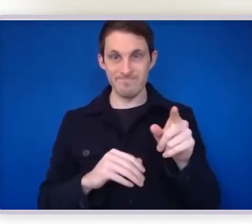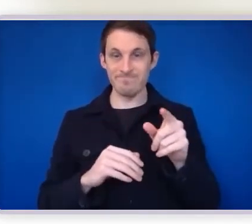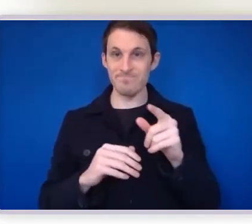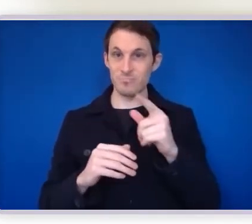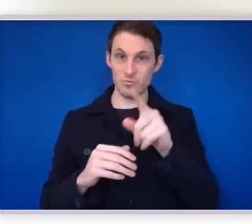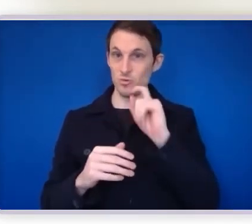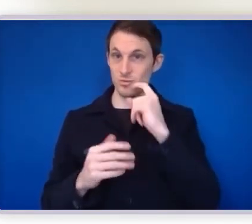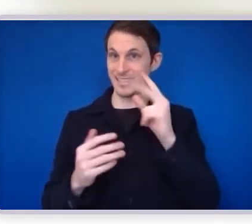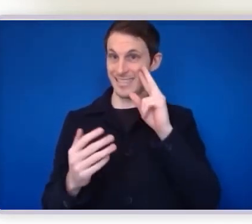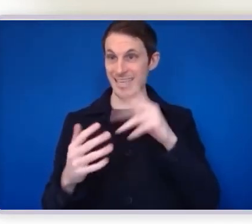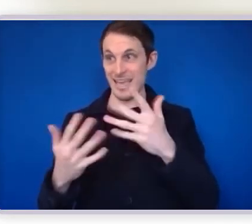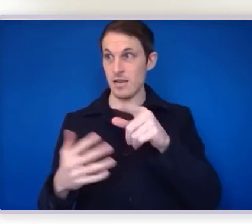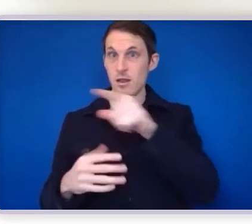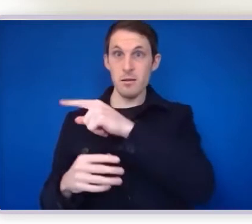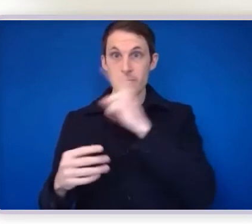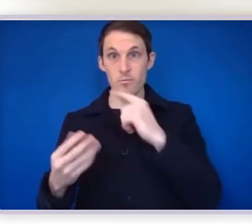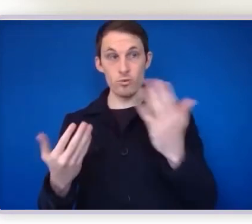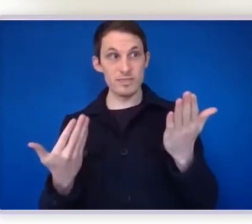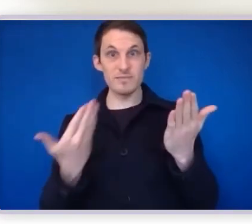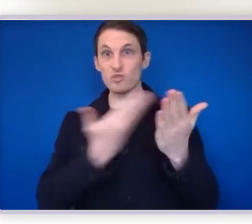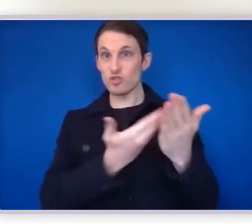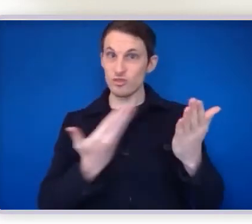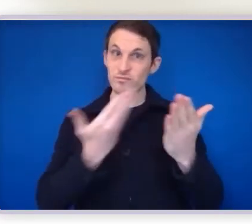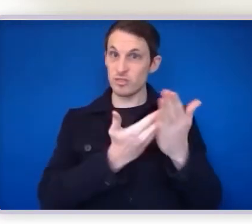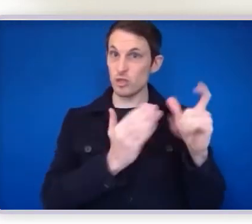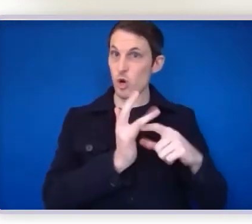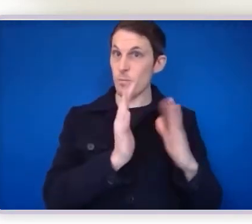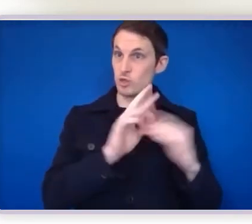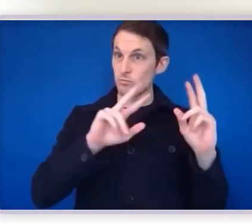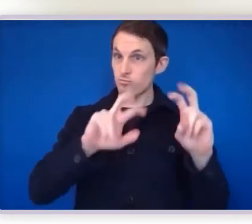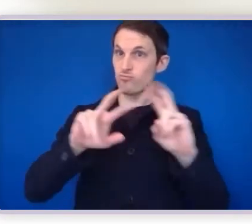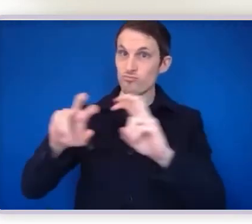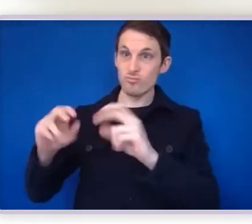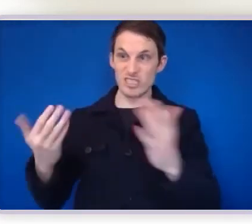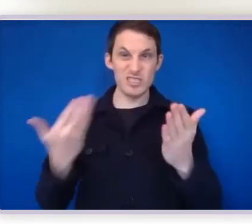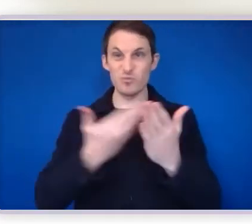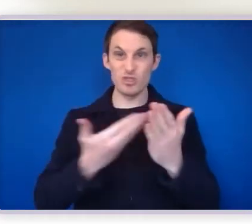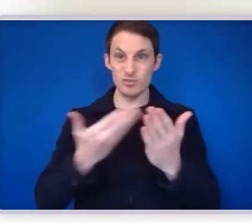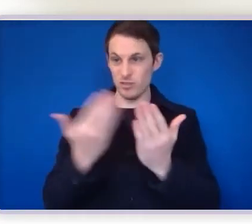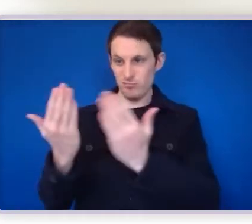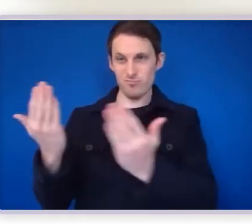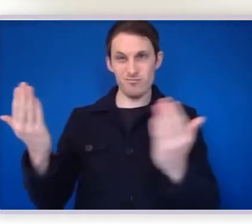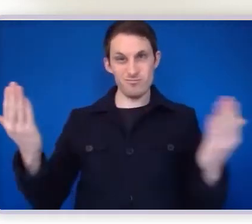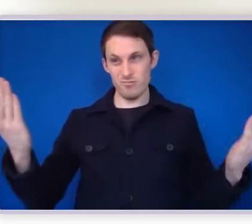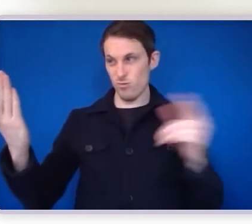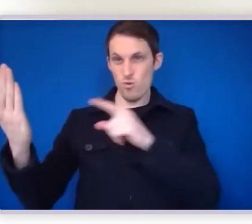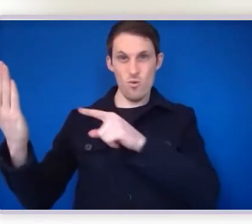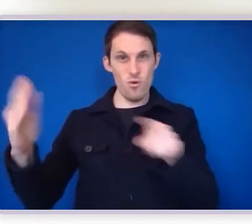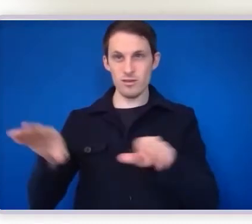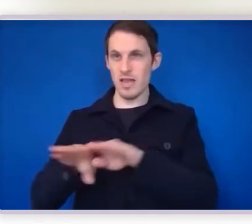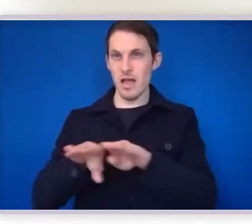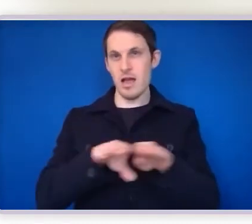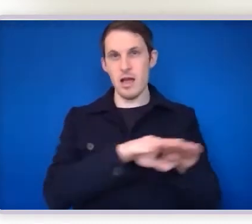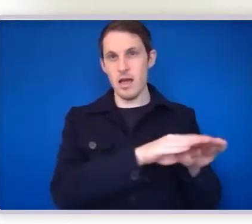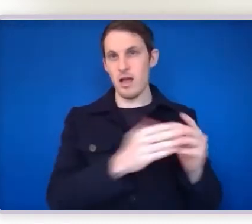submissions and the materials of the parliamentary inquiry. And I think we're hearing more cases that have